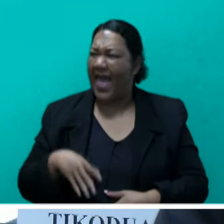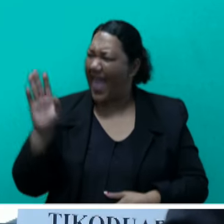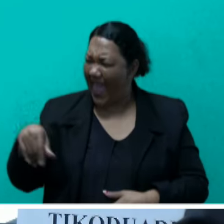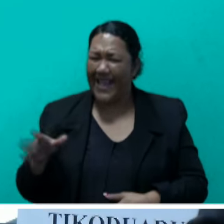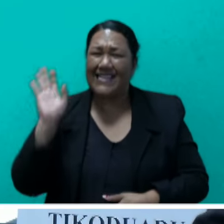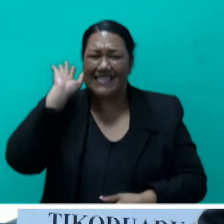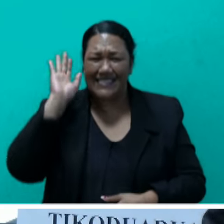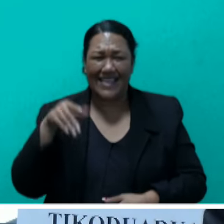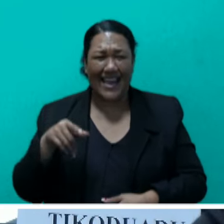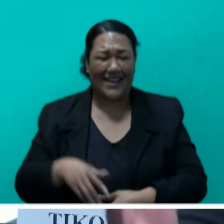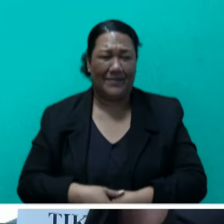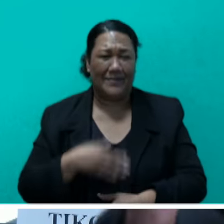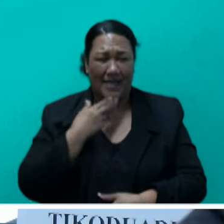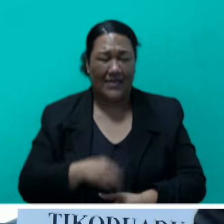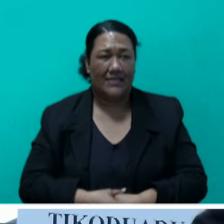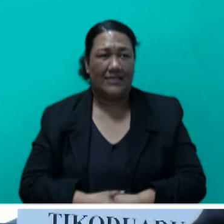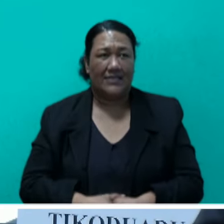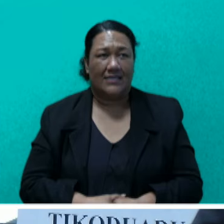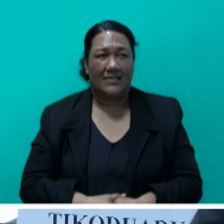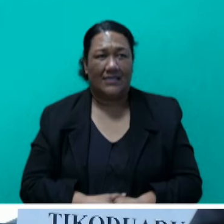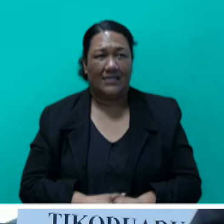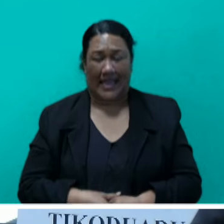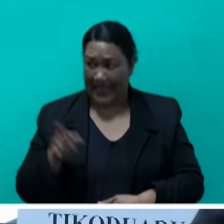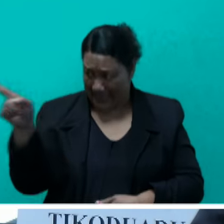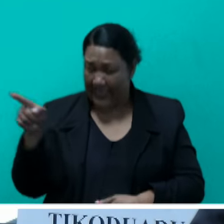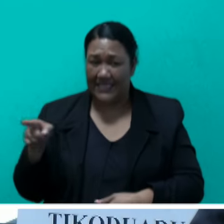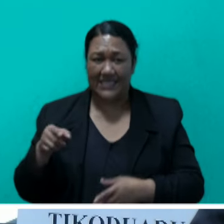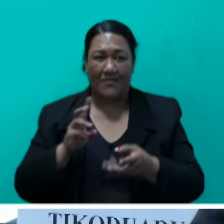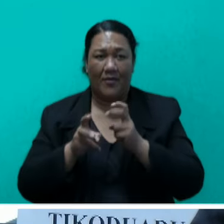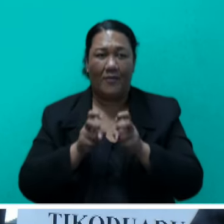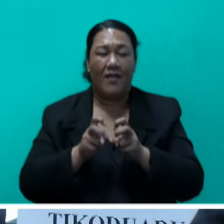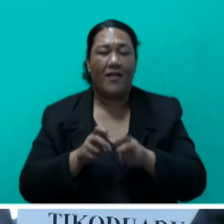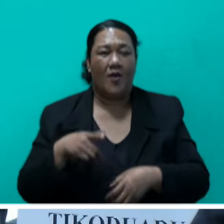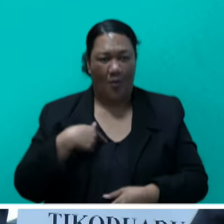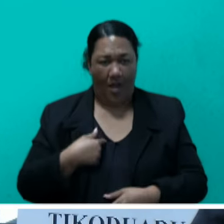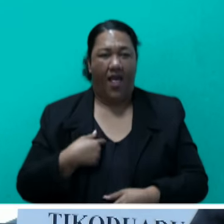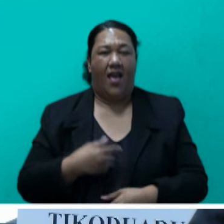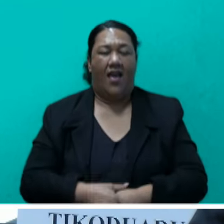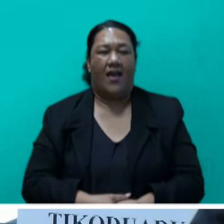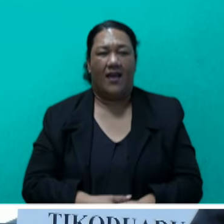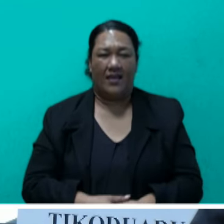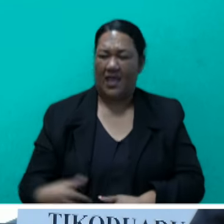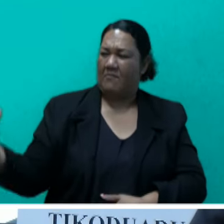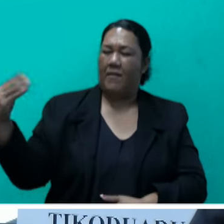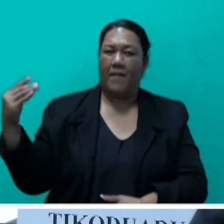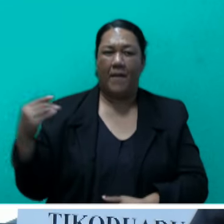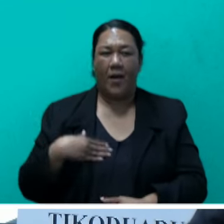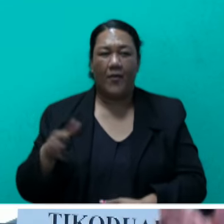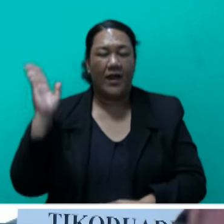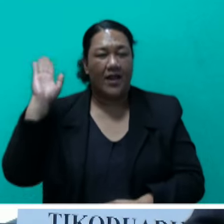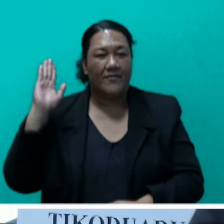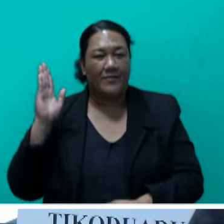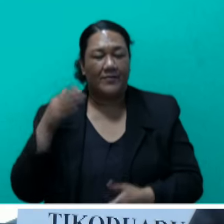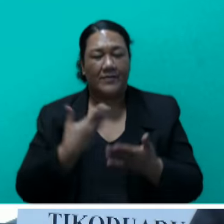In Australia, Mr. Speaker, see, this is a problem when we have juveniles in Parliament. In Australia, Mr. Speaker,